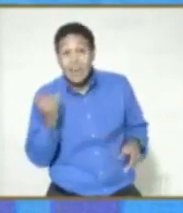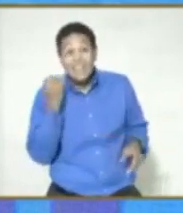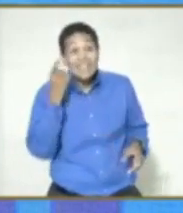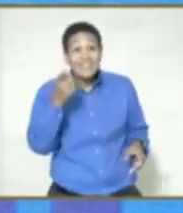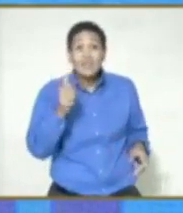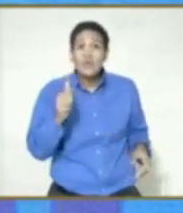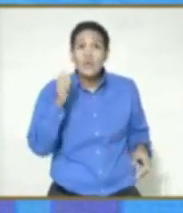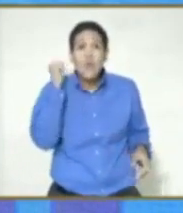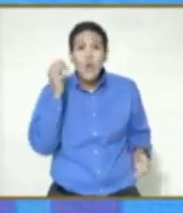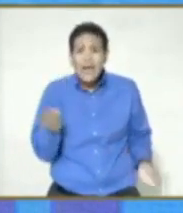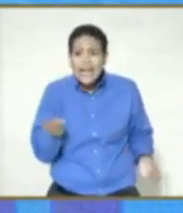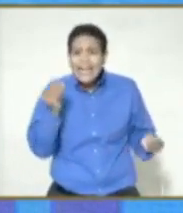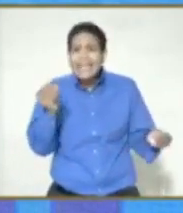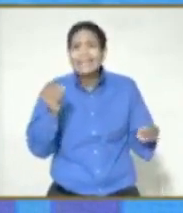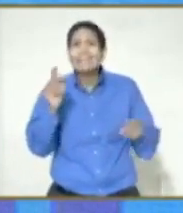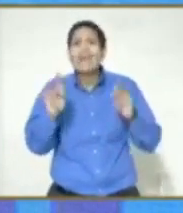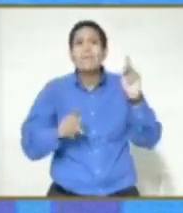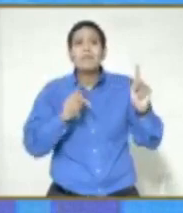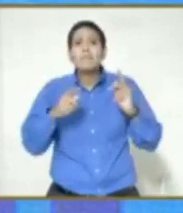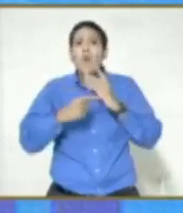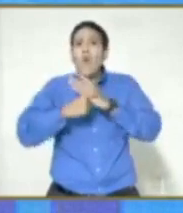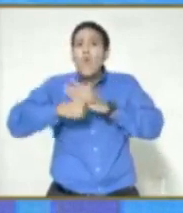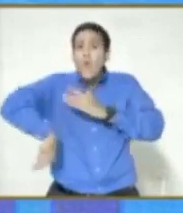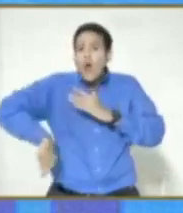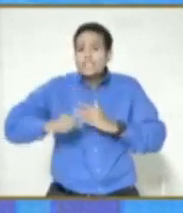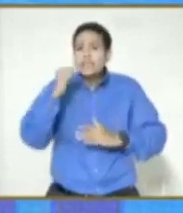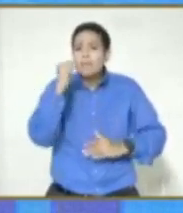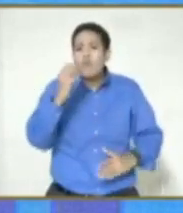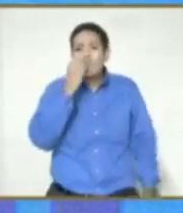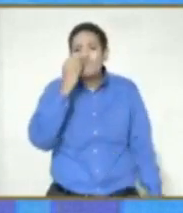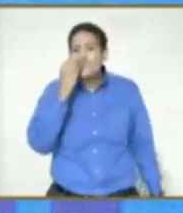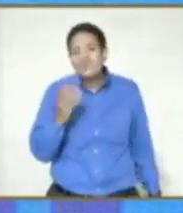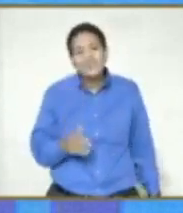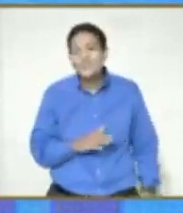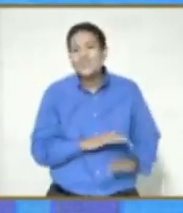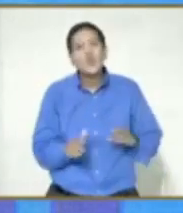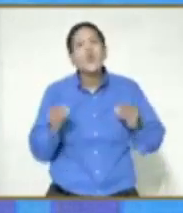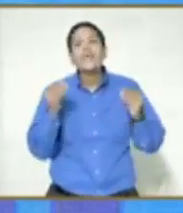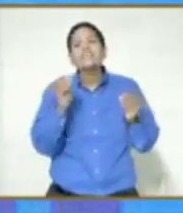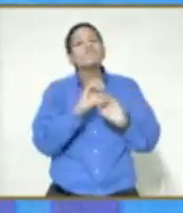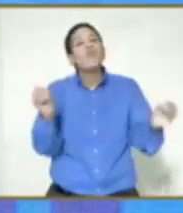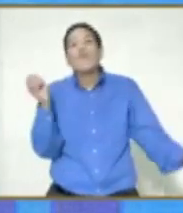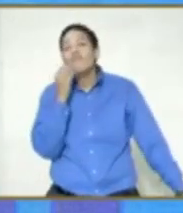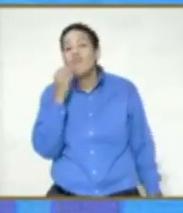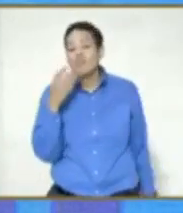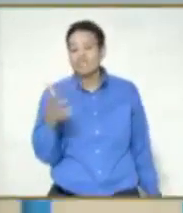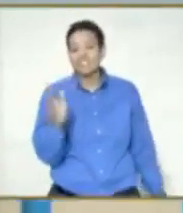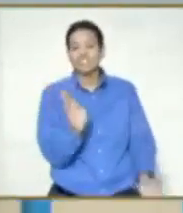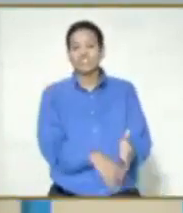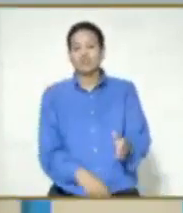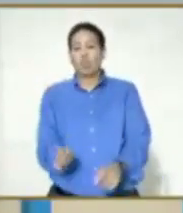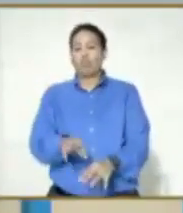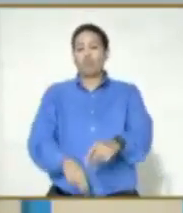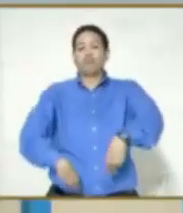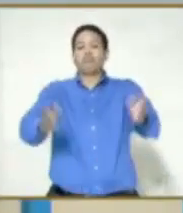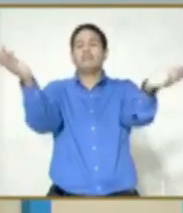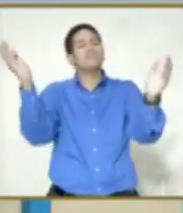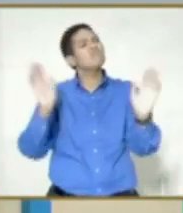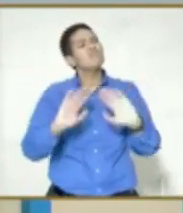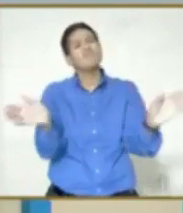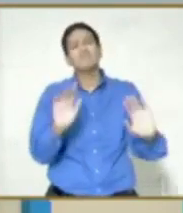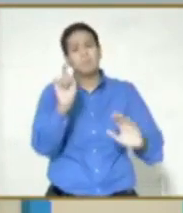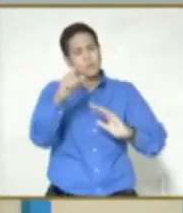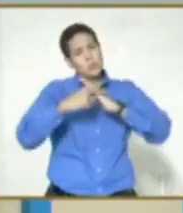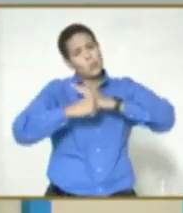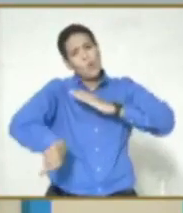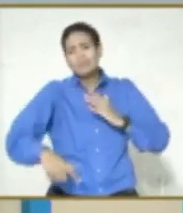going to give these people quality food, then don't give them no food at all. And so